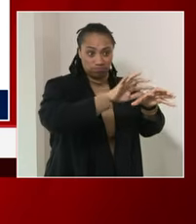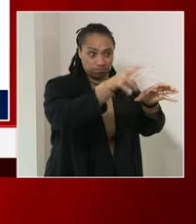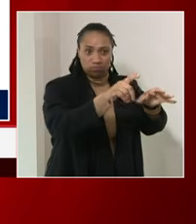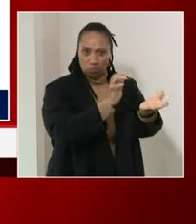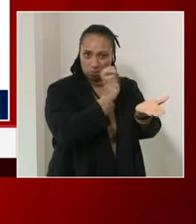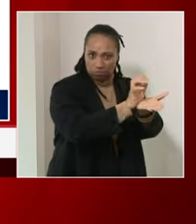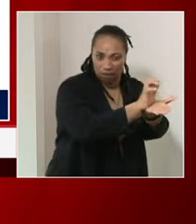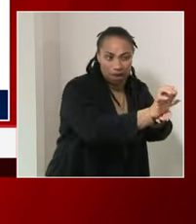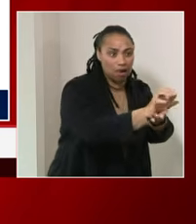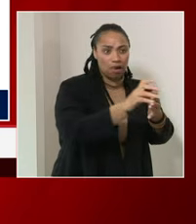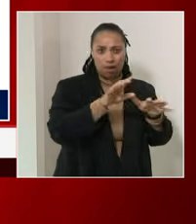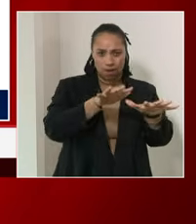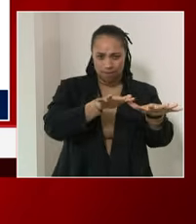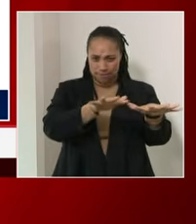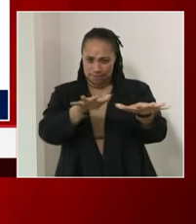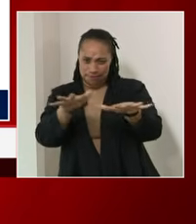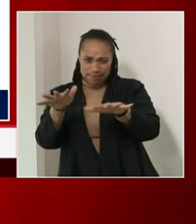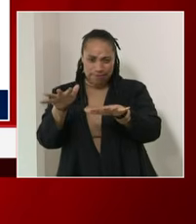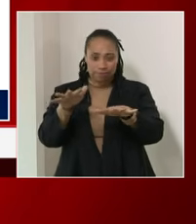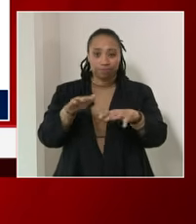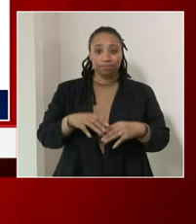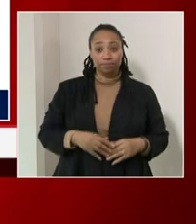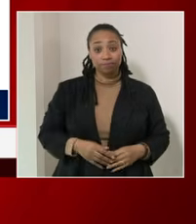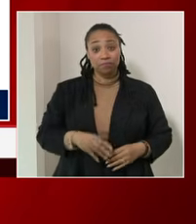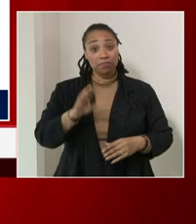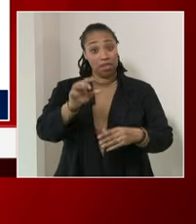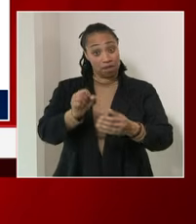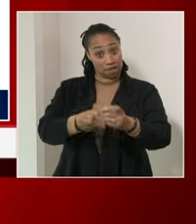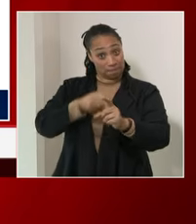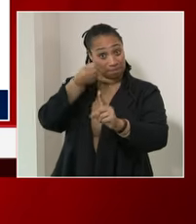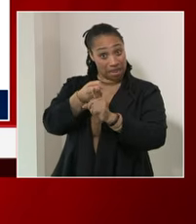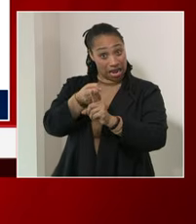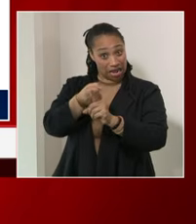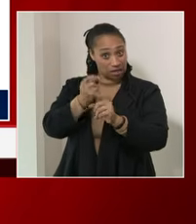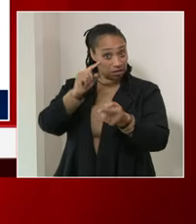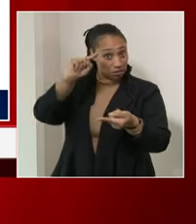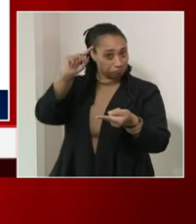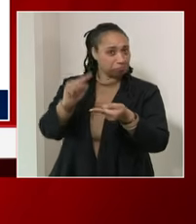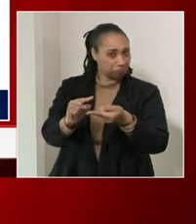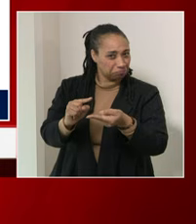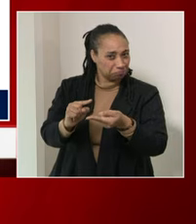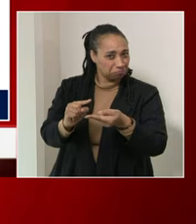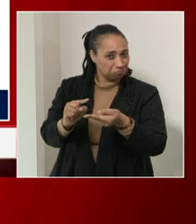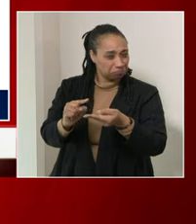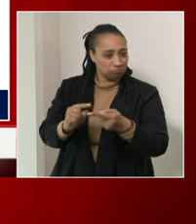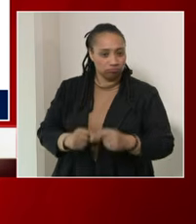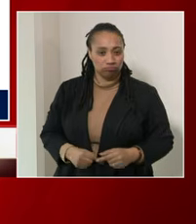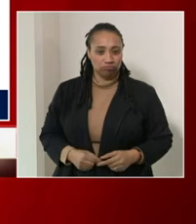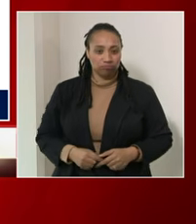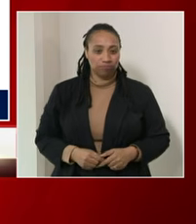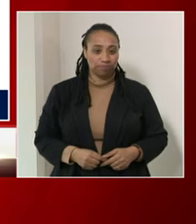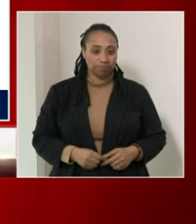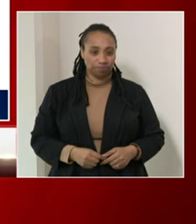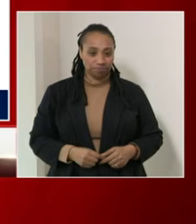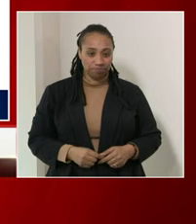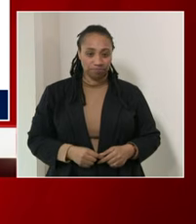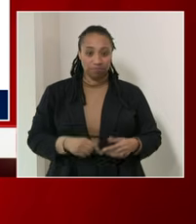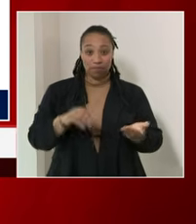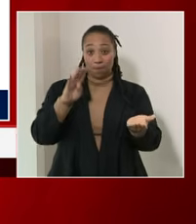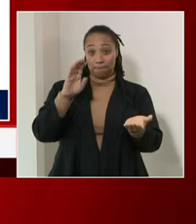So where we really need to, and we're down to a very small number, we will add bobcats to really try to dig out that